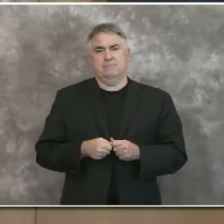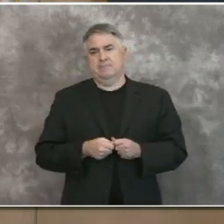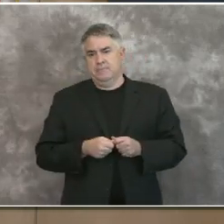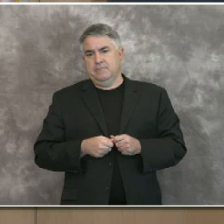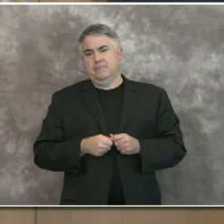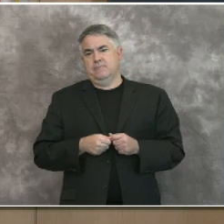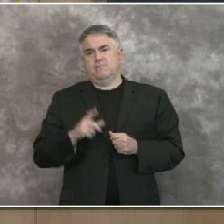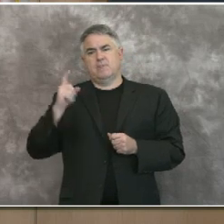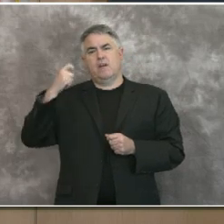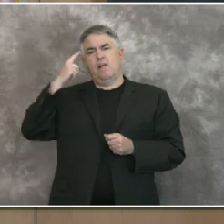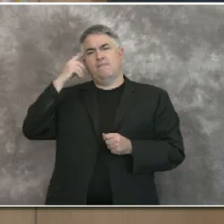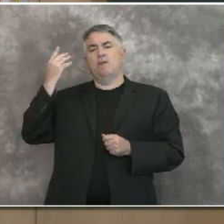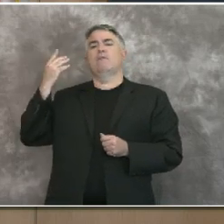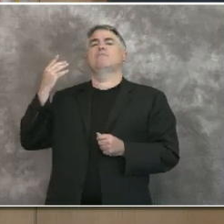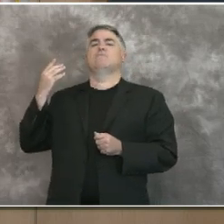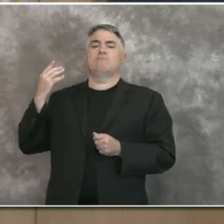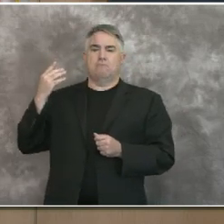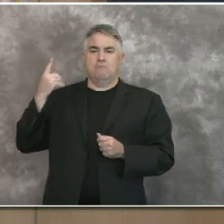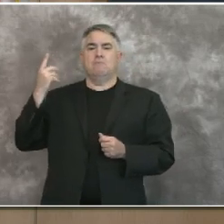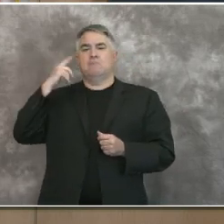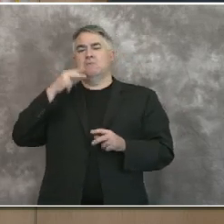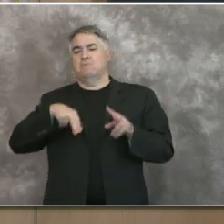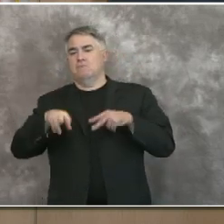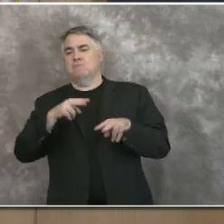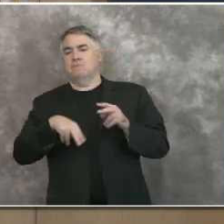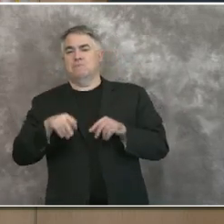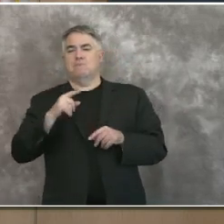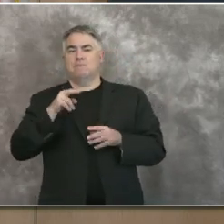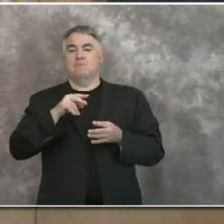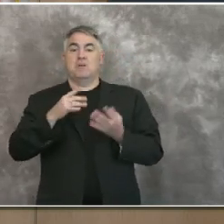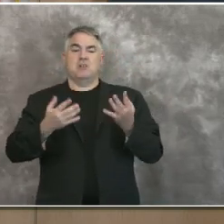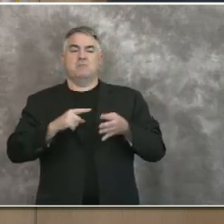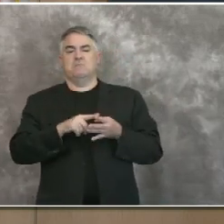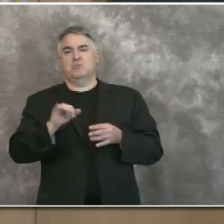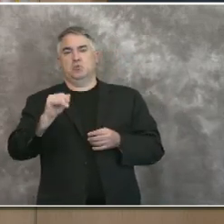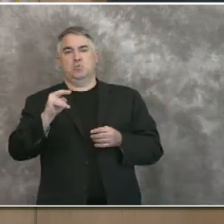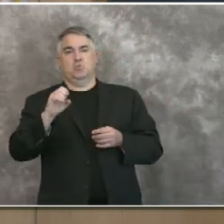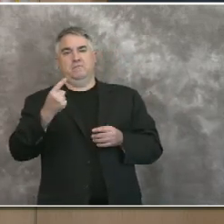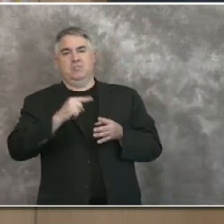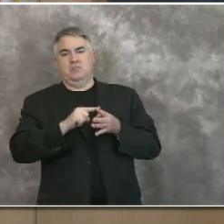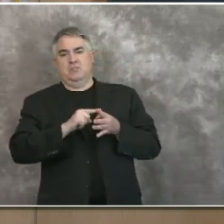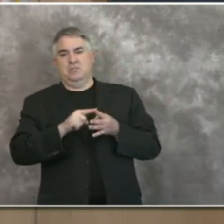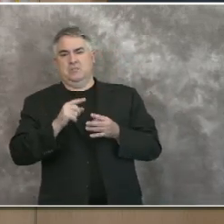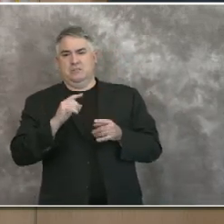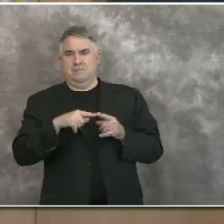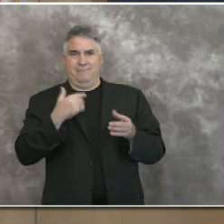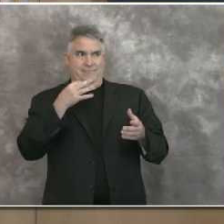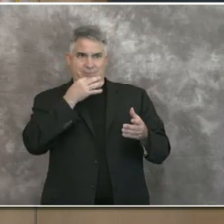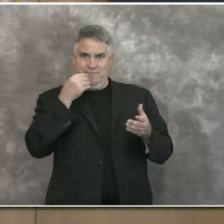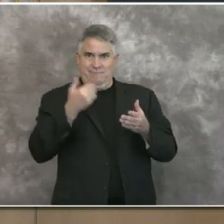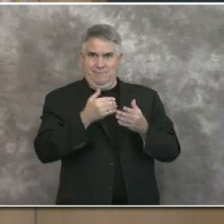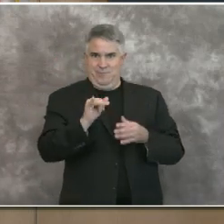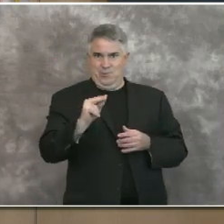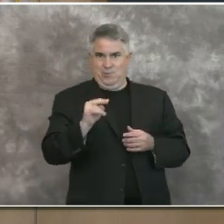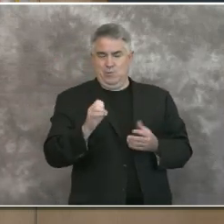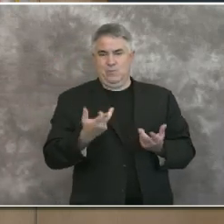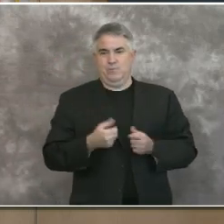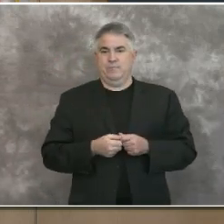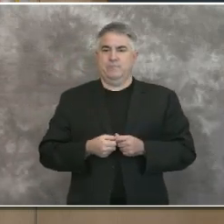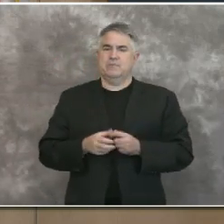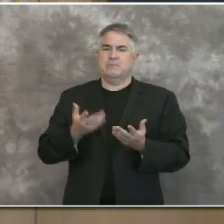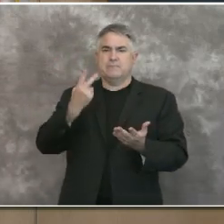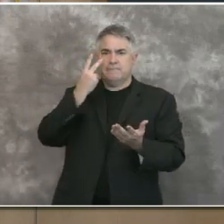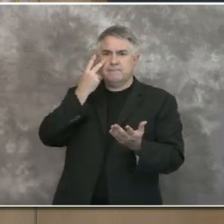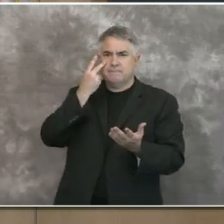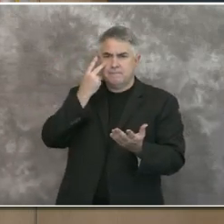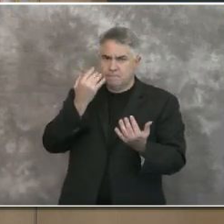3 activities. He thinks we'll get to at the beginning of June, which is awfully close to where we are now. So, we'll see. But we're not going to do